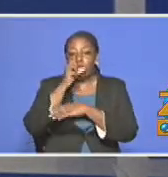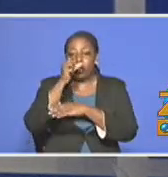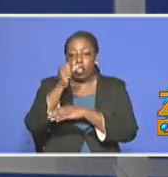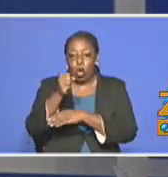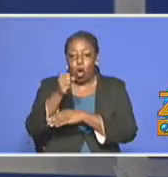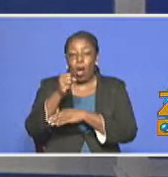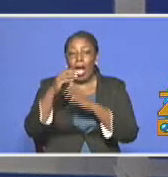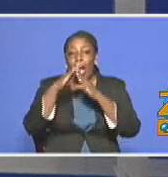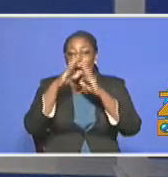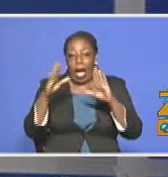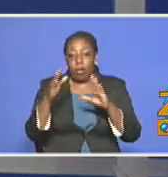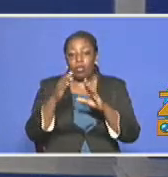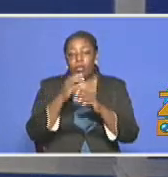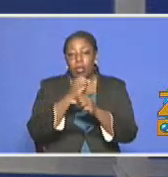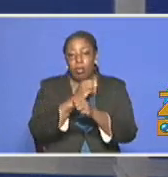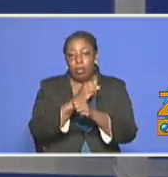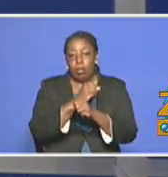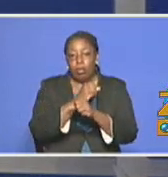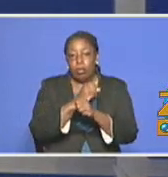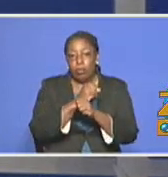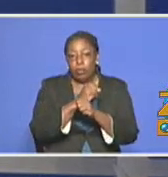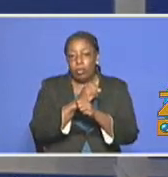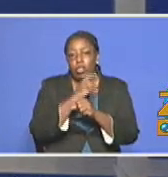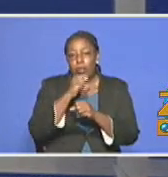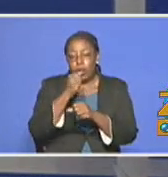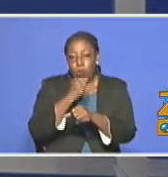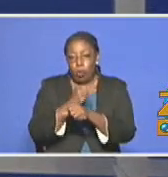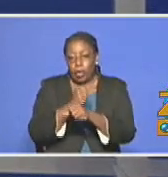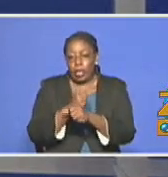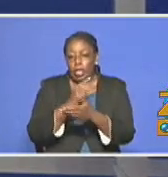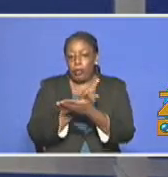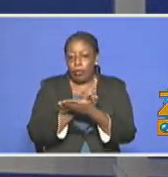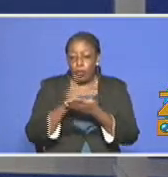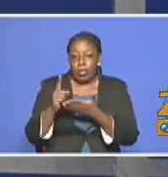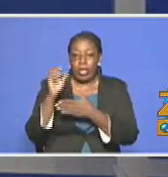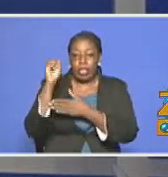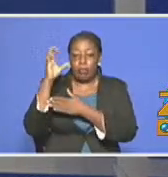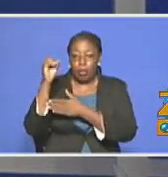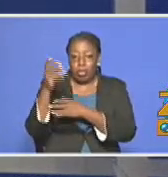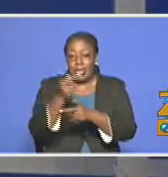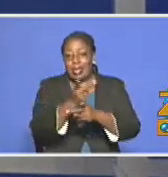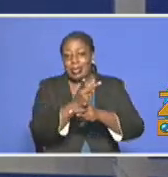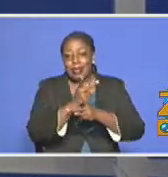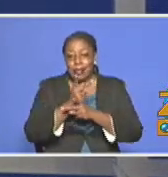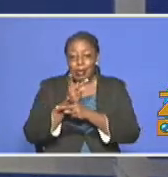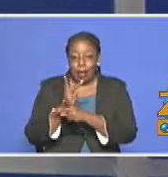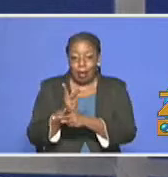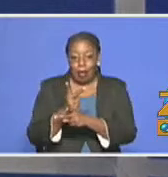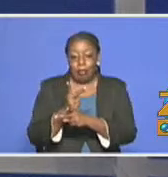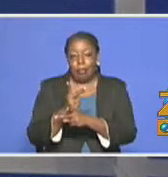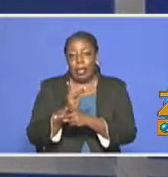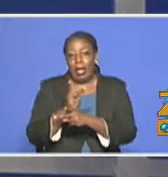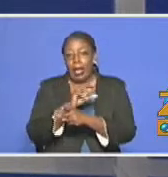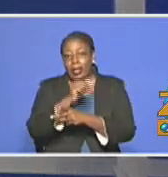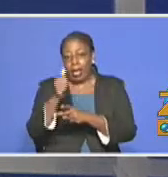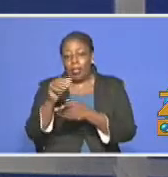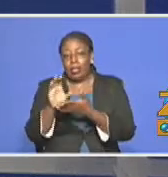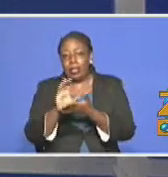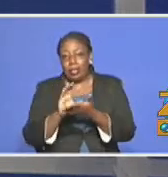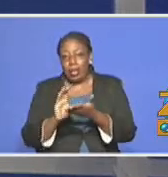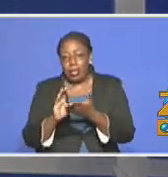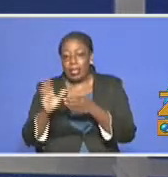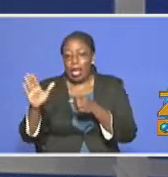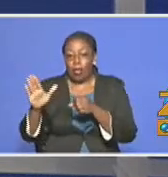health services are fully operational in the coming weeks, making certain emergency care, laboratories, and isolation centers